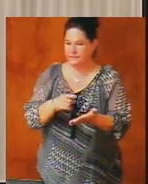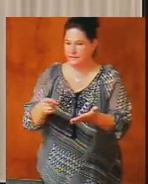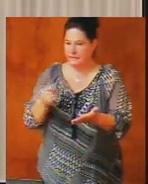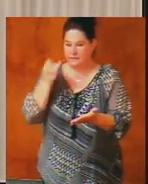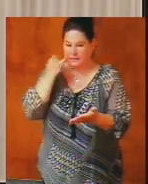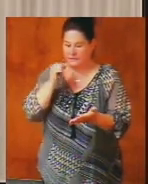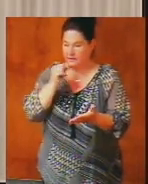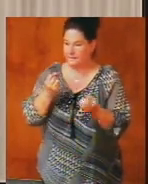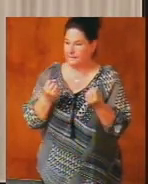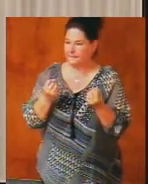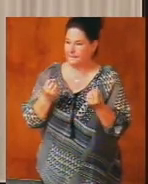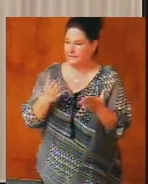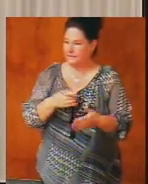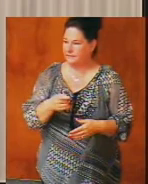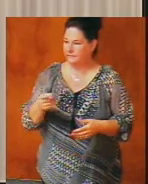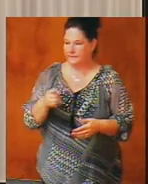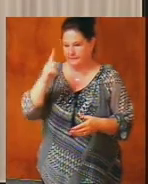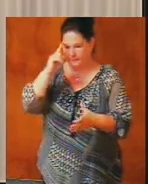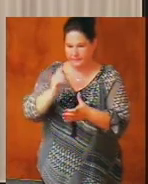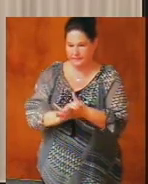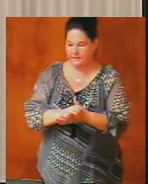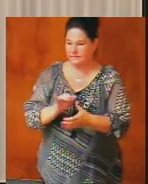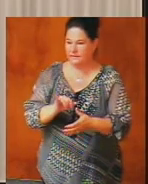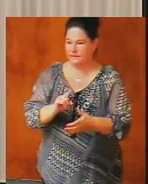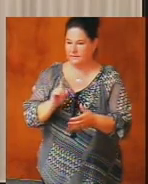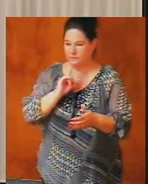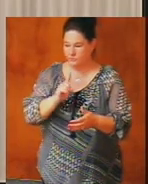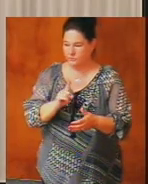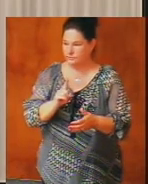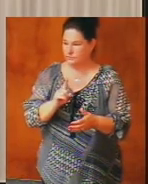not many of them, believe that they do.